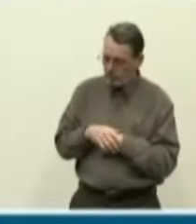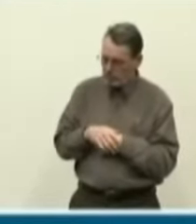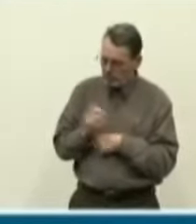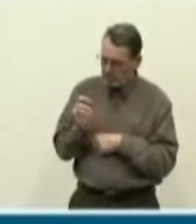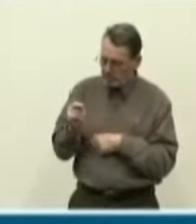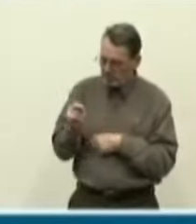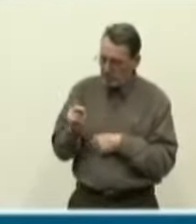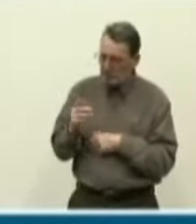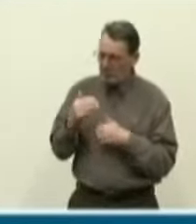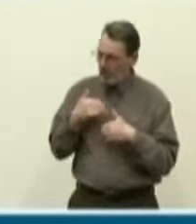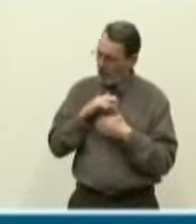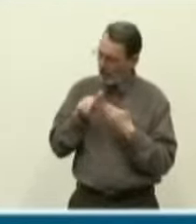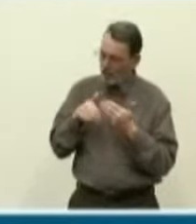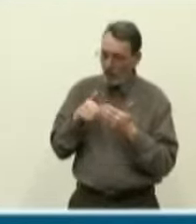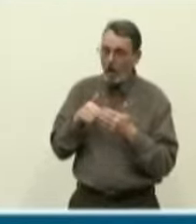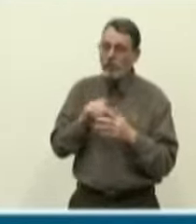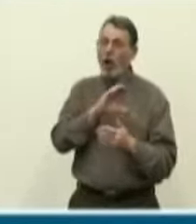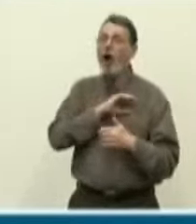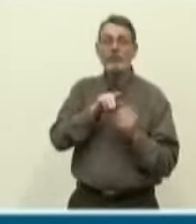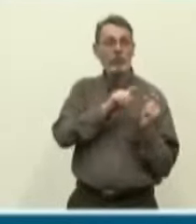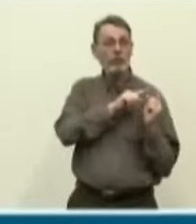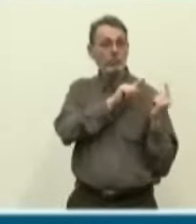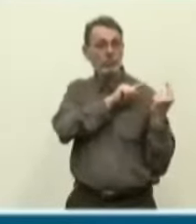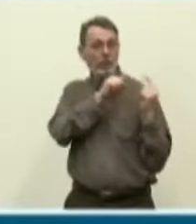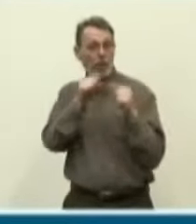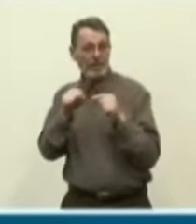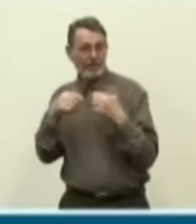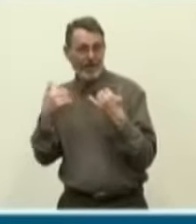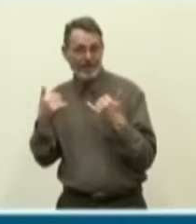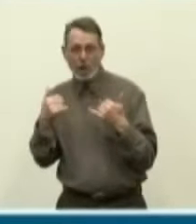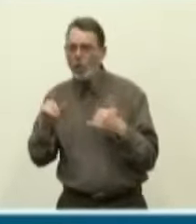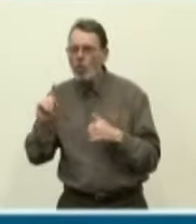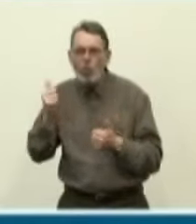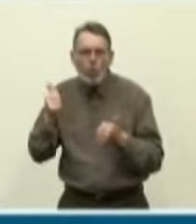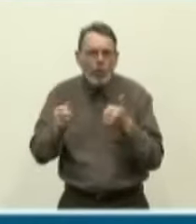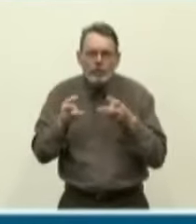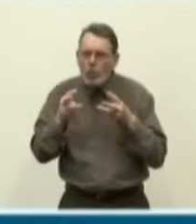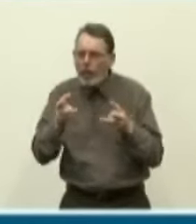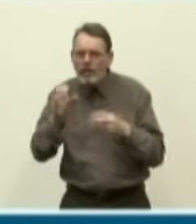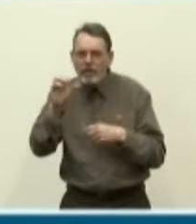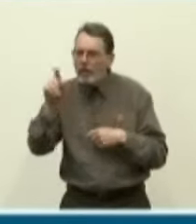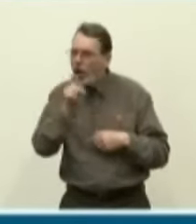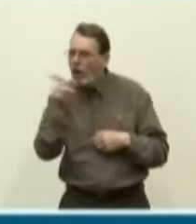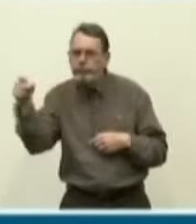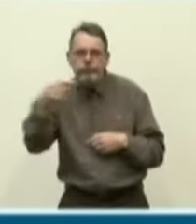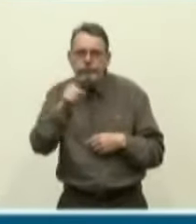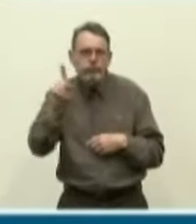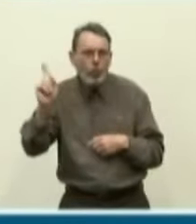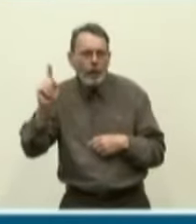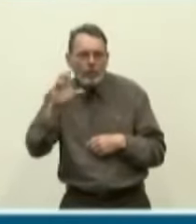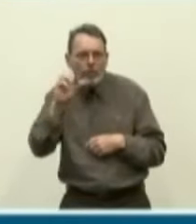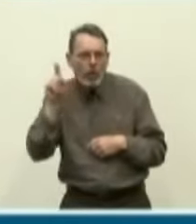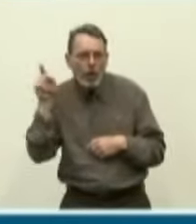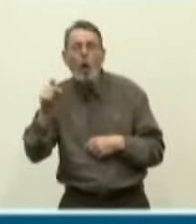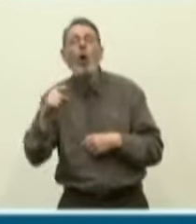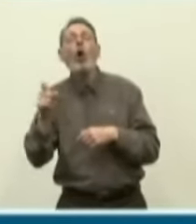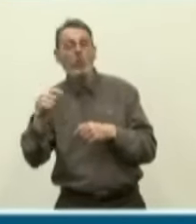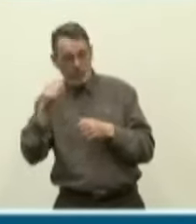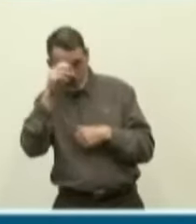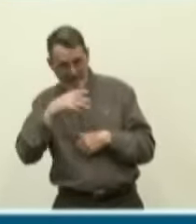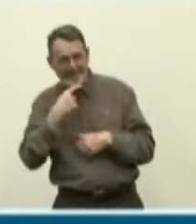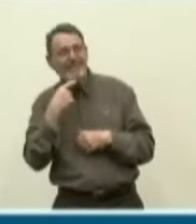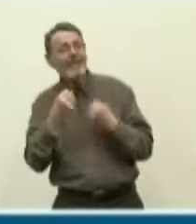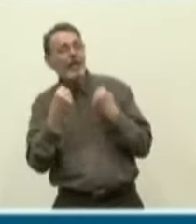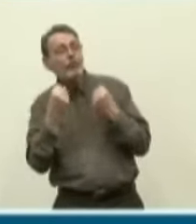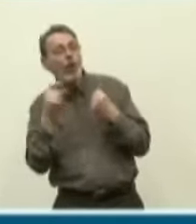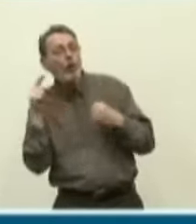Listen, I have officers on the way. Which way did the car go? I'm sorry? Oh, it went, the car went west.